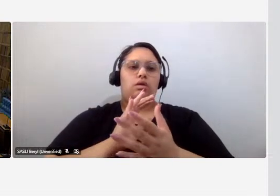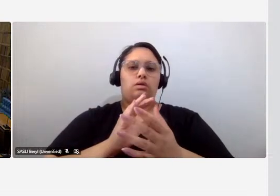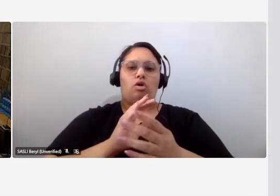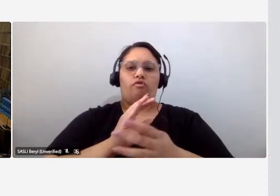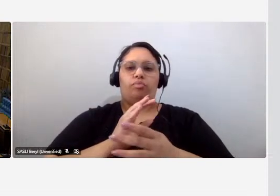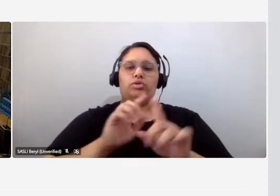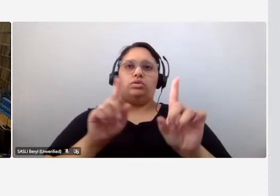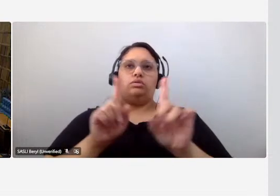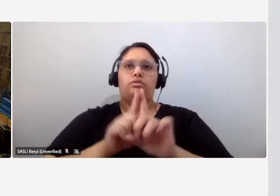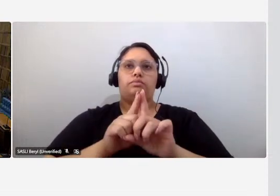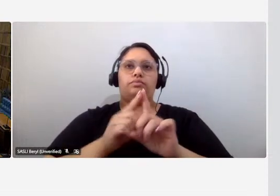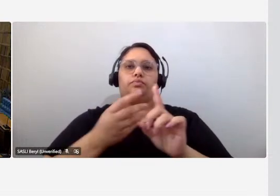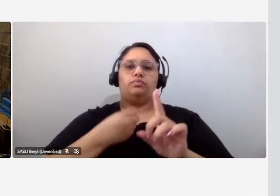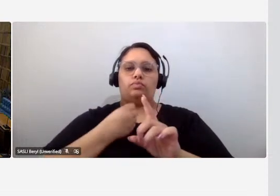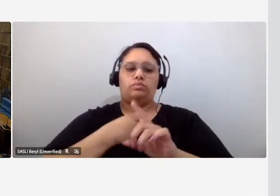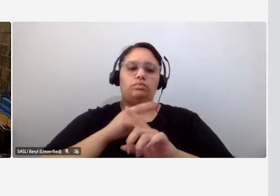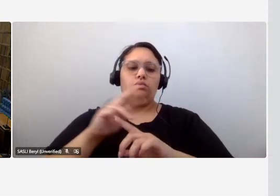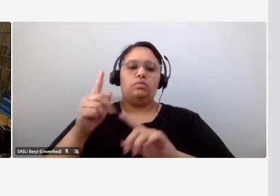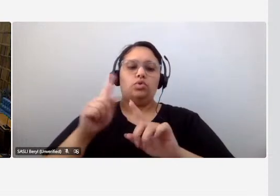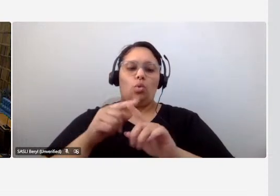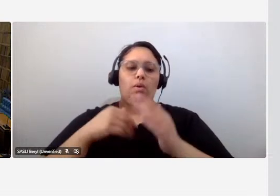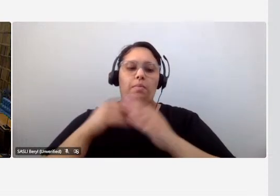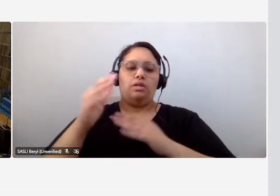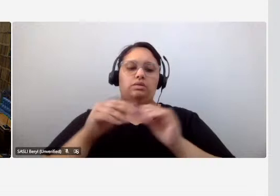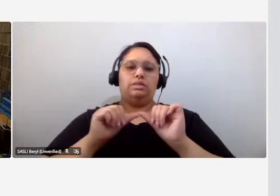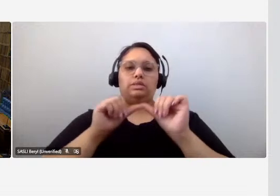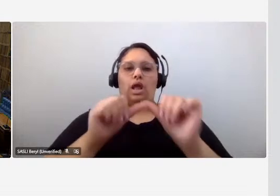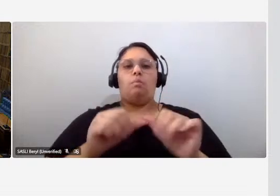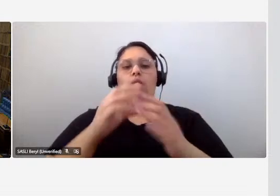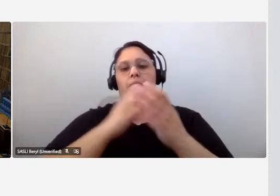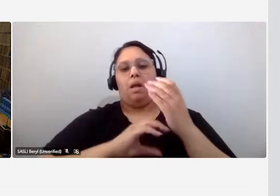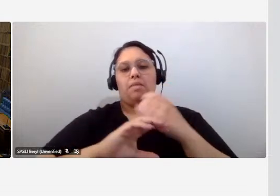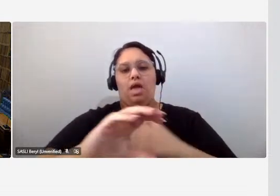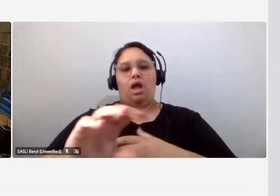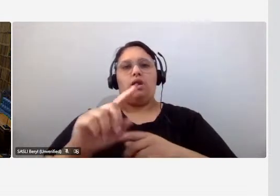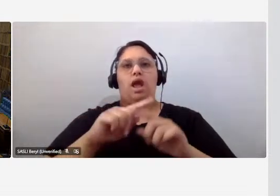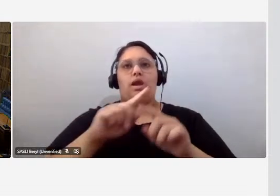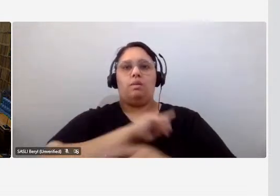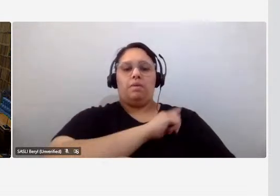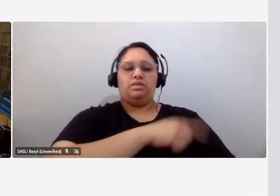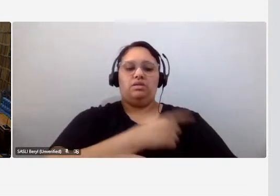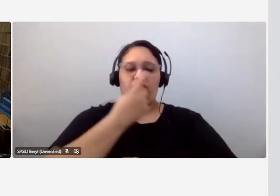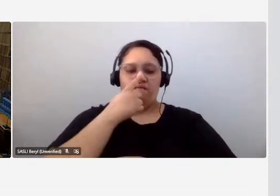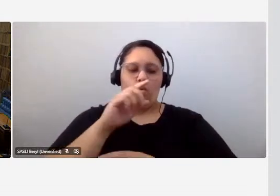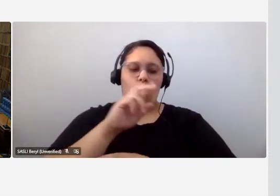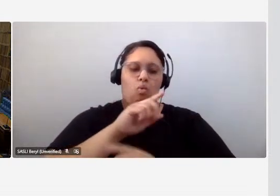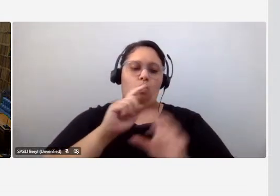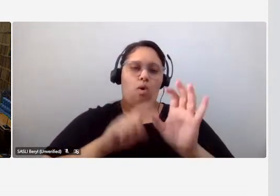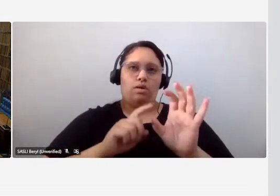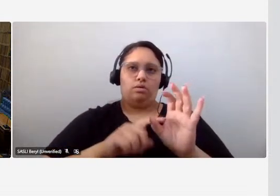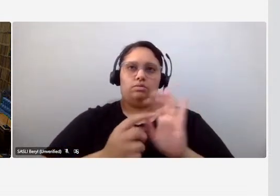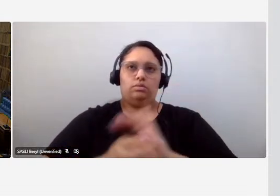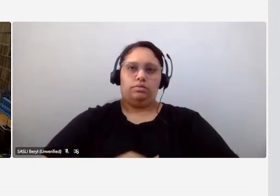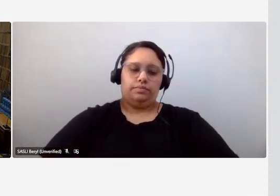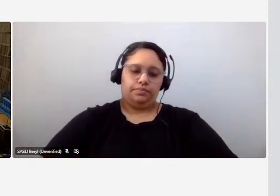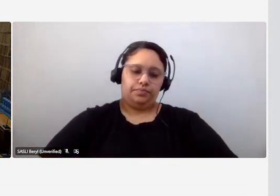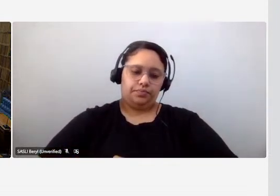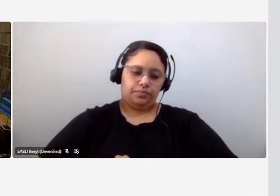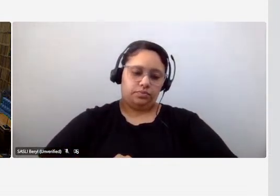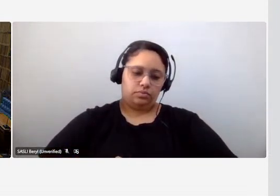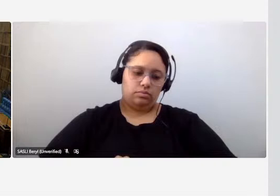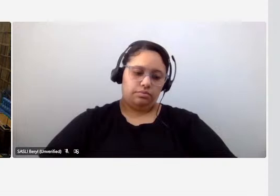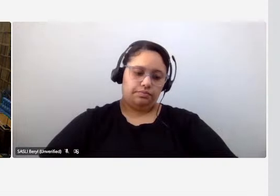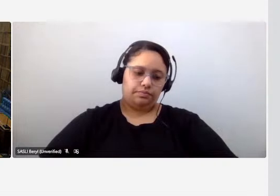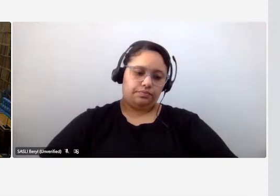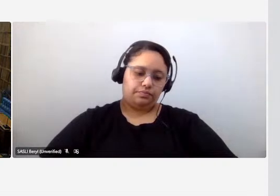mentors to other youth. So we're building a sustainable pipeline and capacity for quality. At the same time as